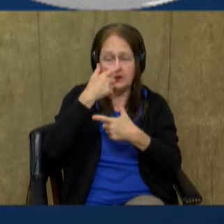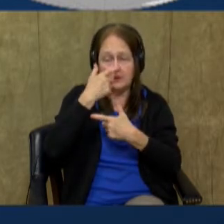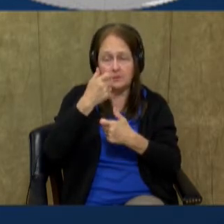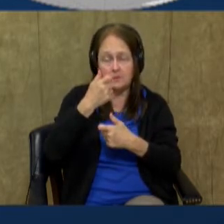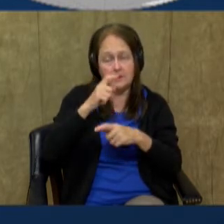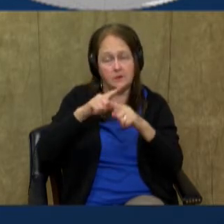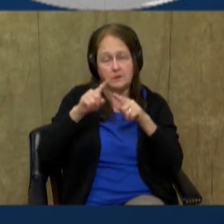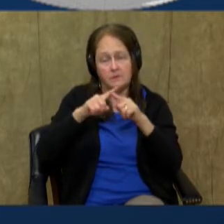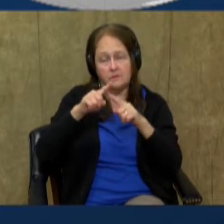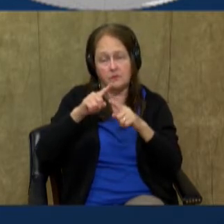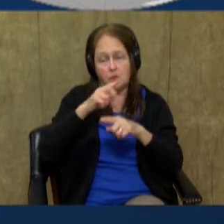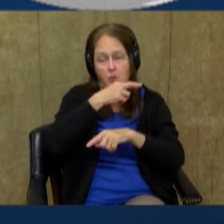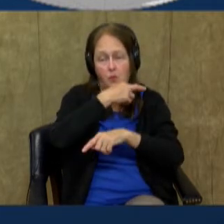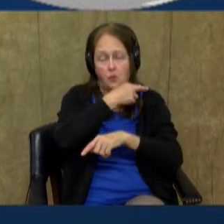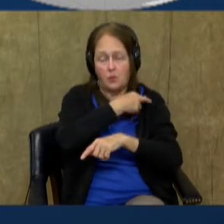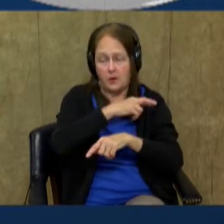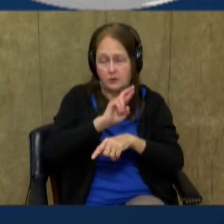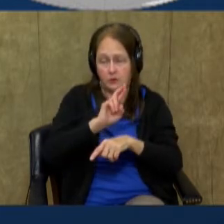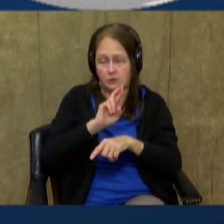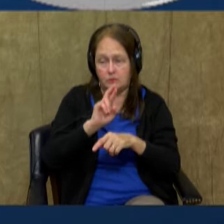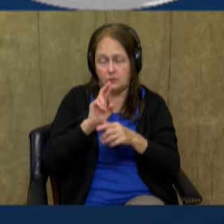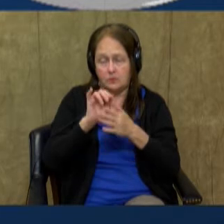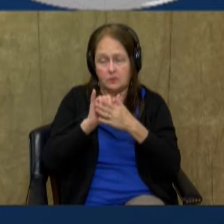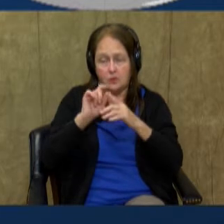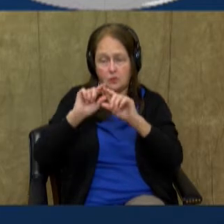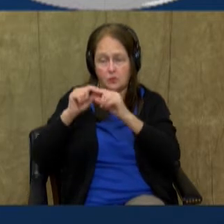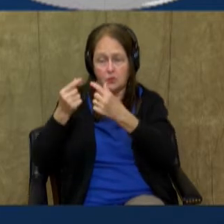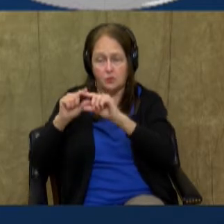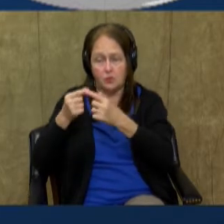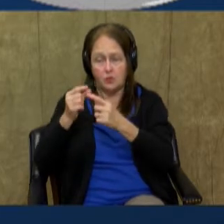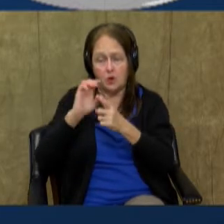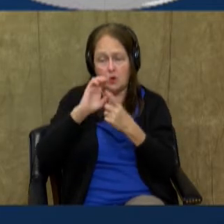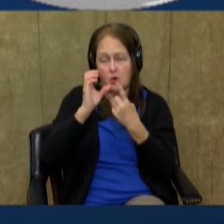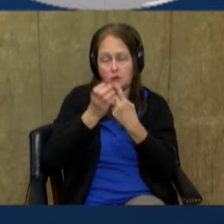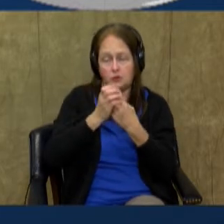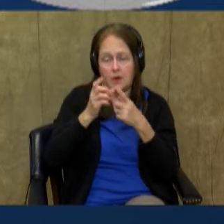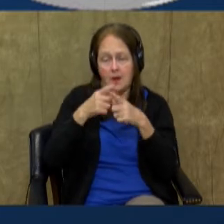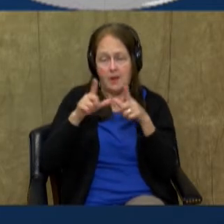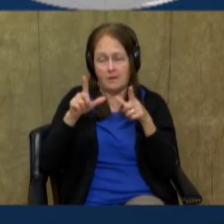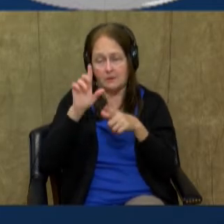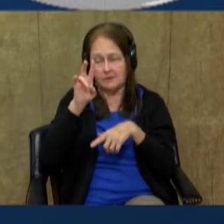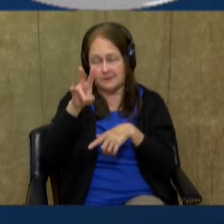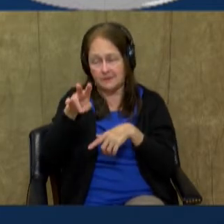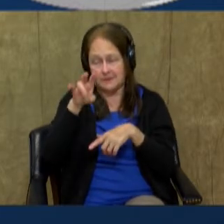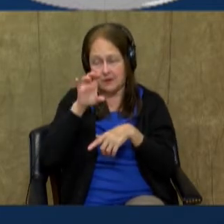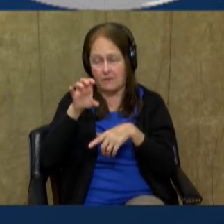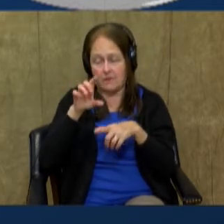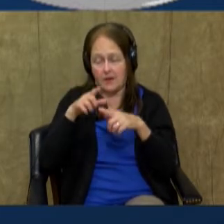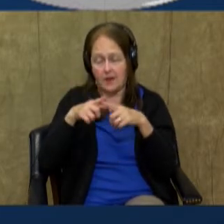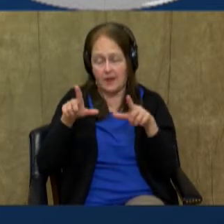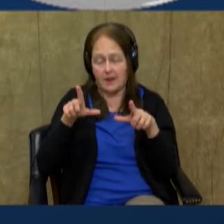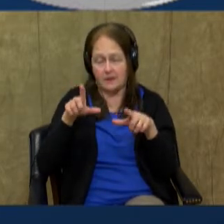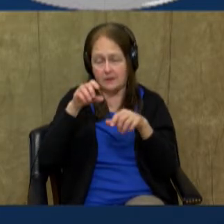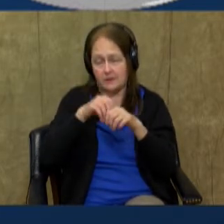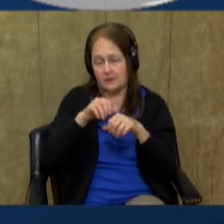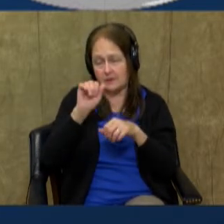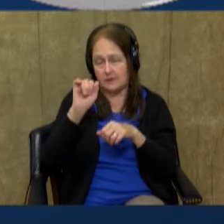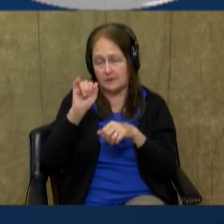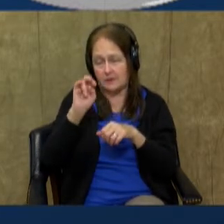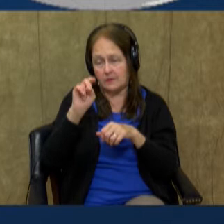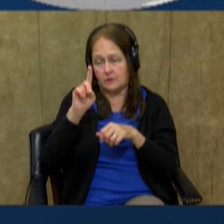of religions, as well as other ethnic groups and cultures and languages. There are over 700 languages spoken in